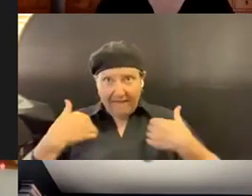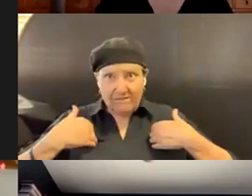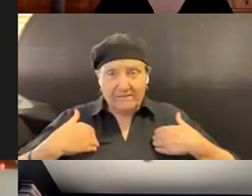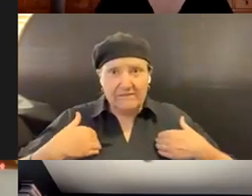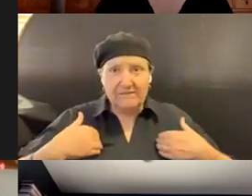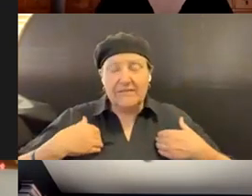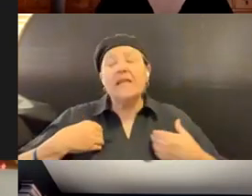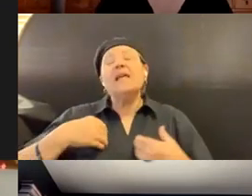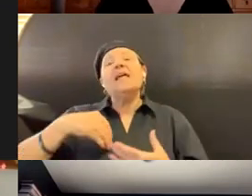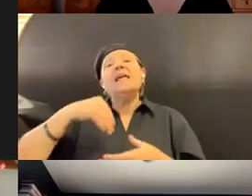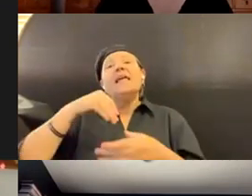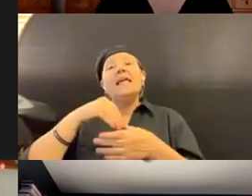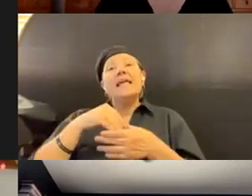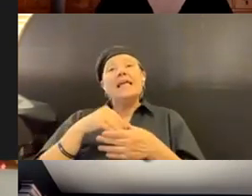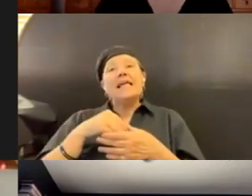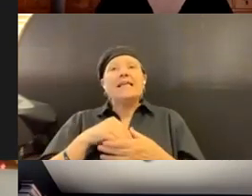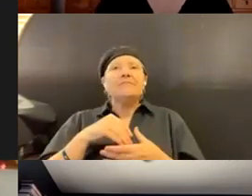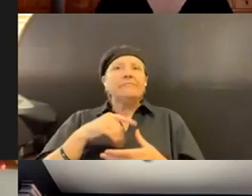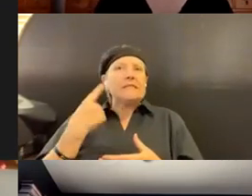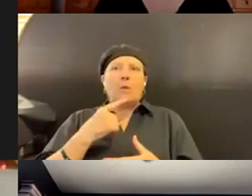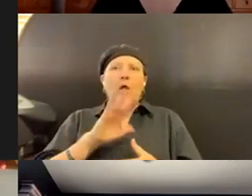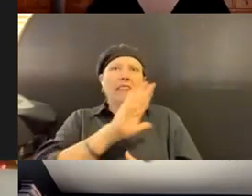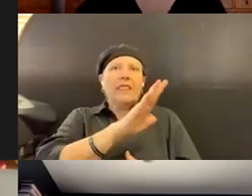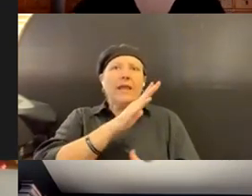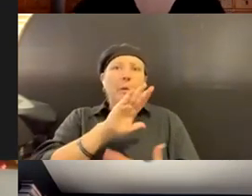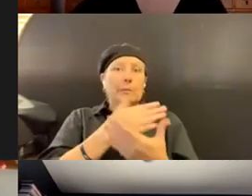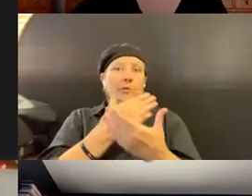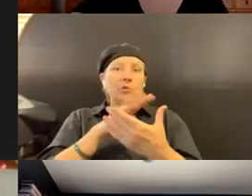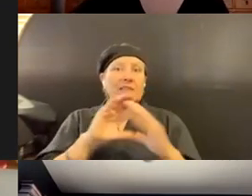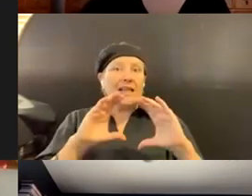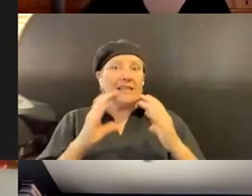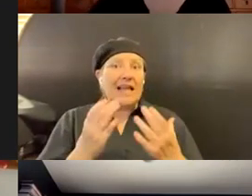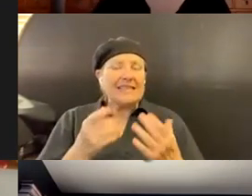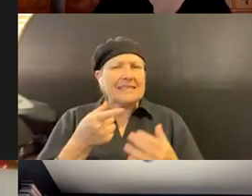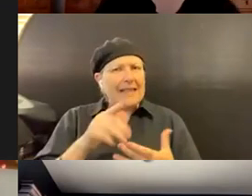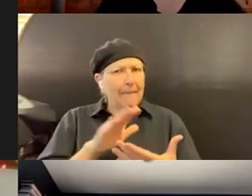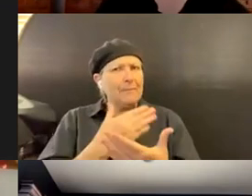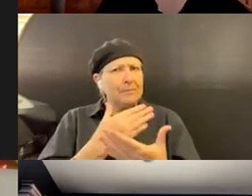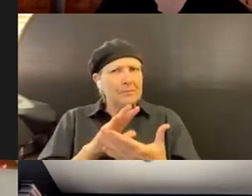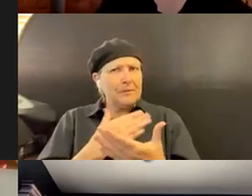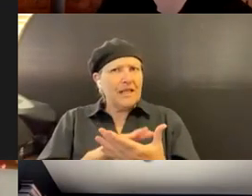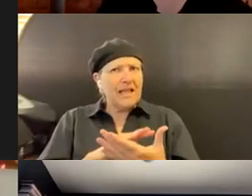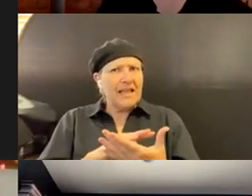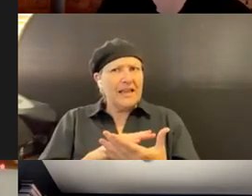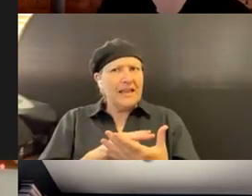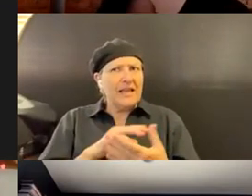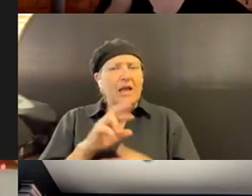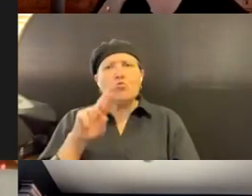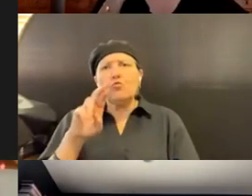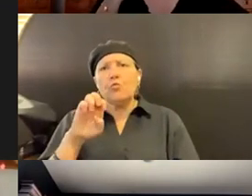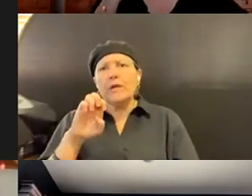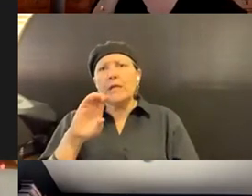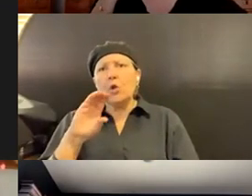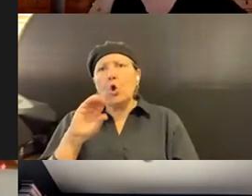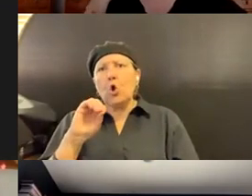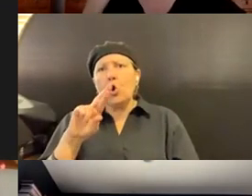class, they do play some. I think at some point they get to play a recorder, but I haven't